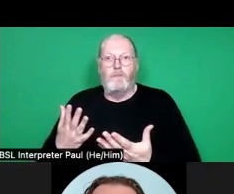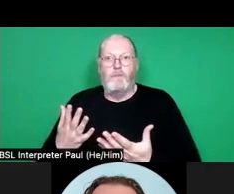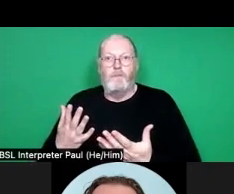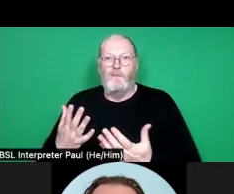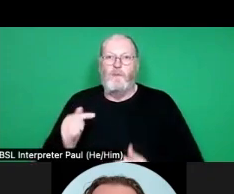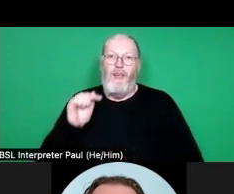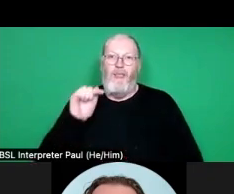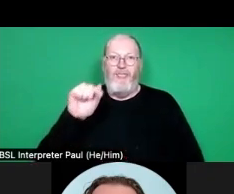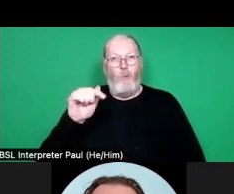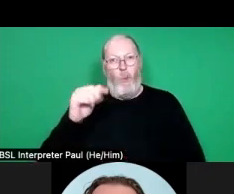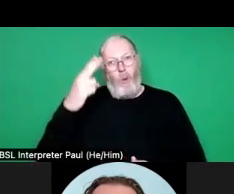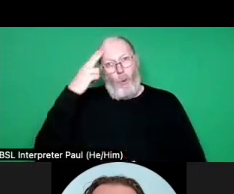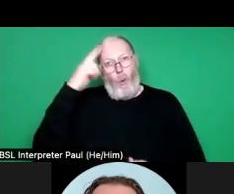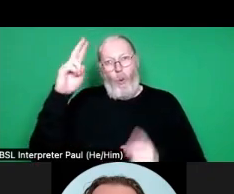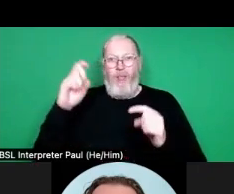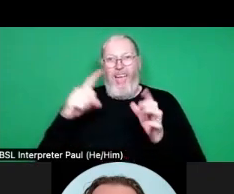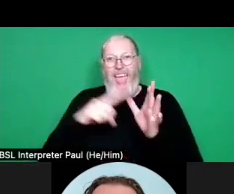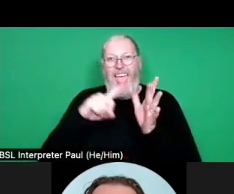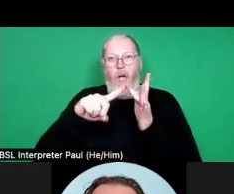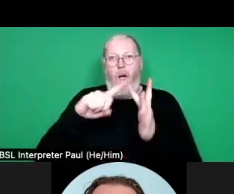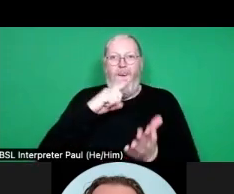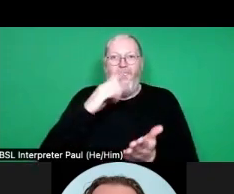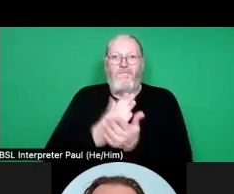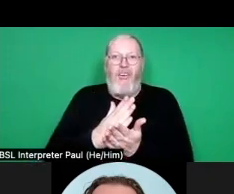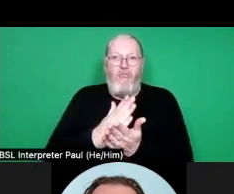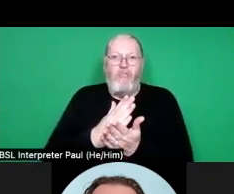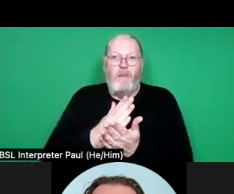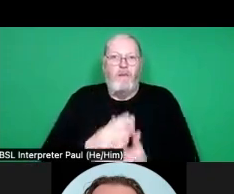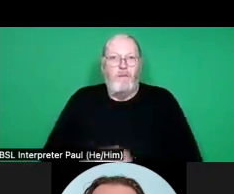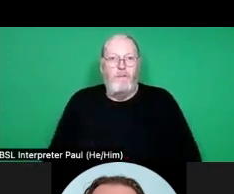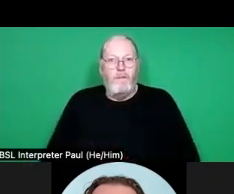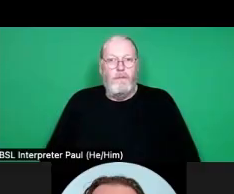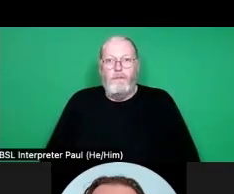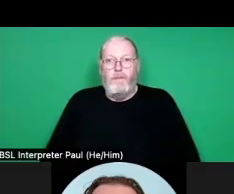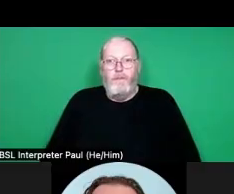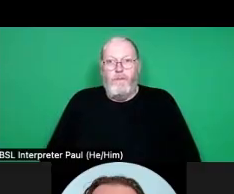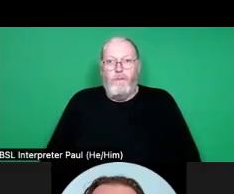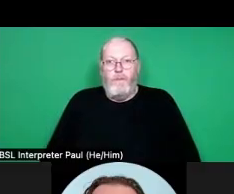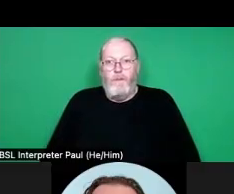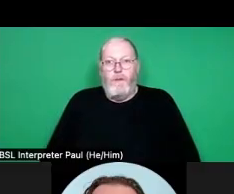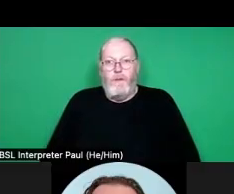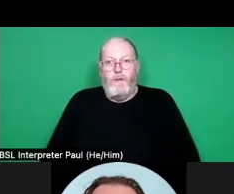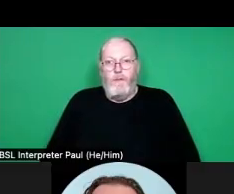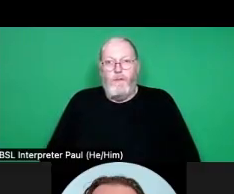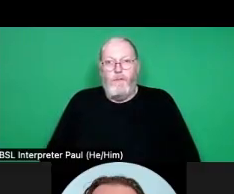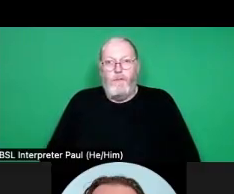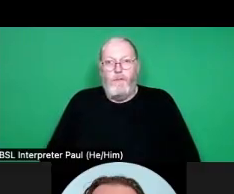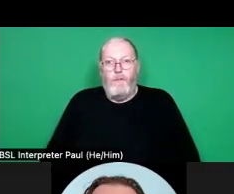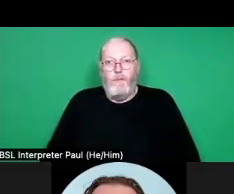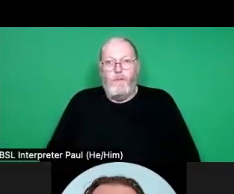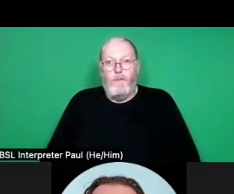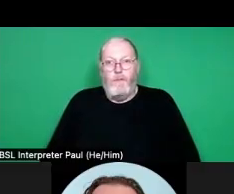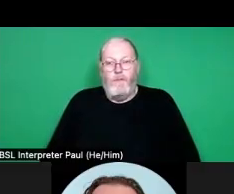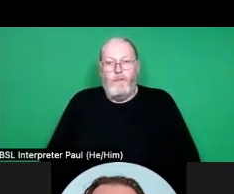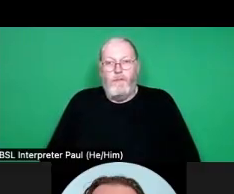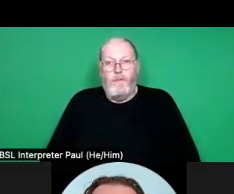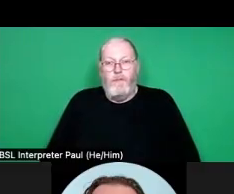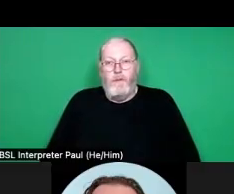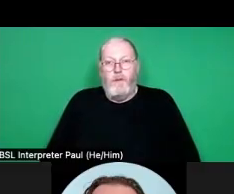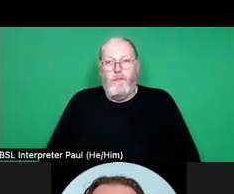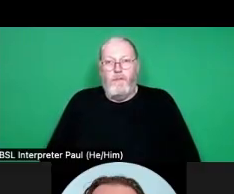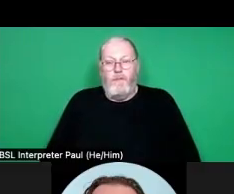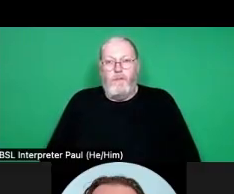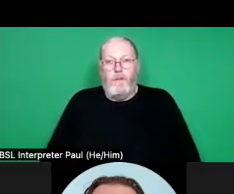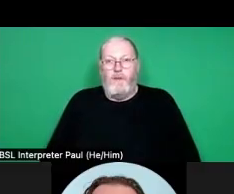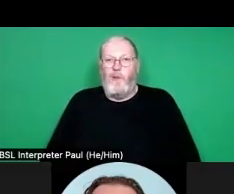AI or AI faith. And because of this, we can forgive AI errors